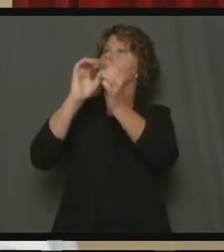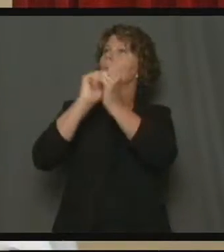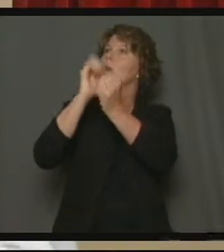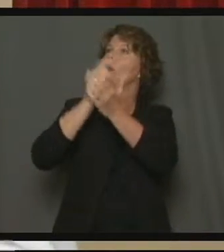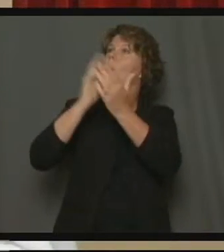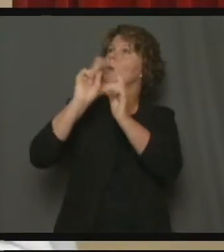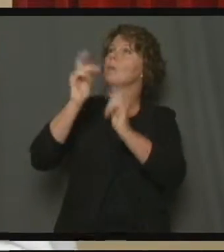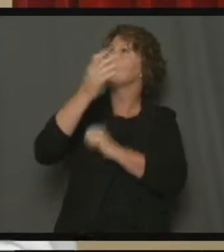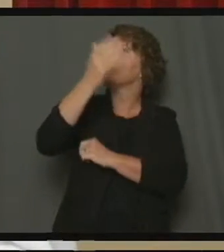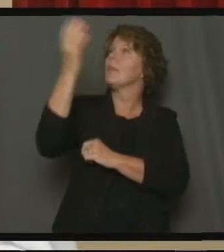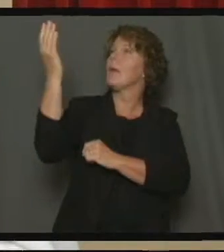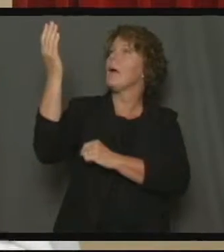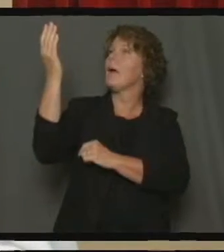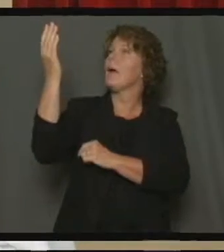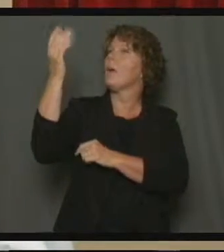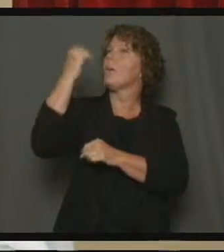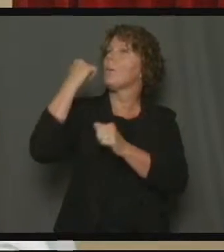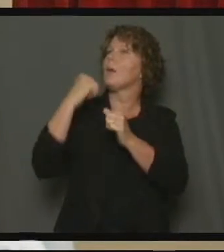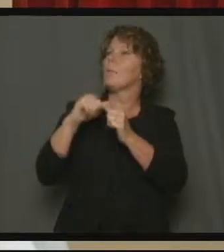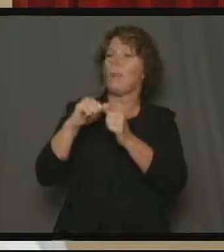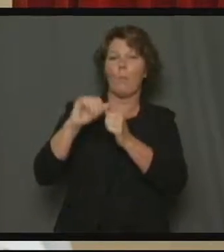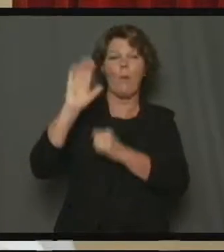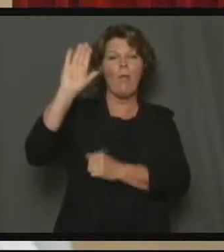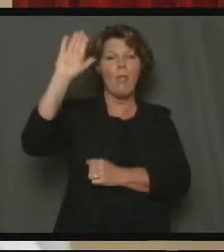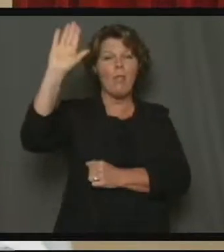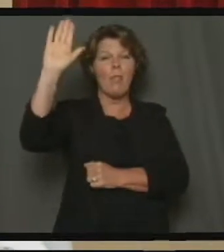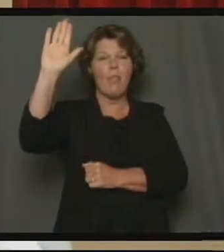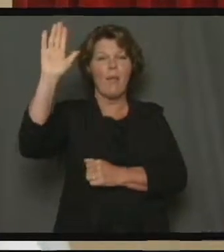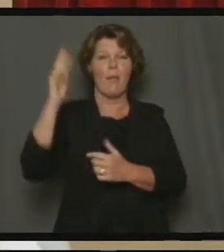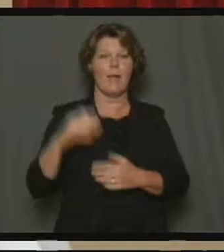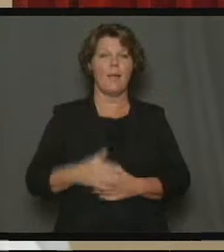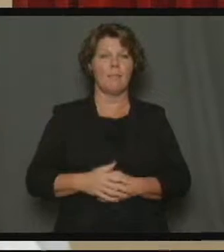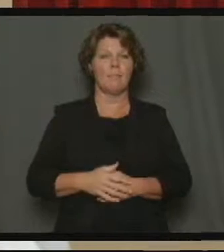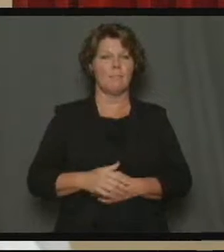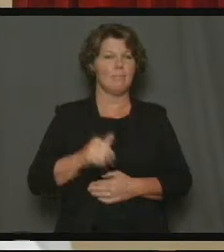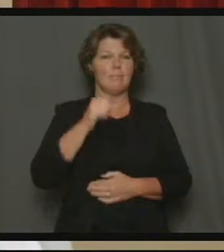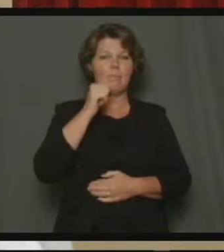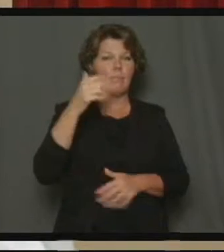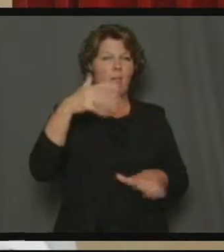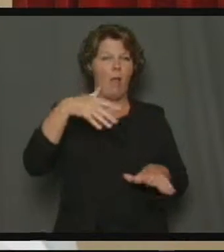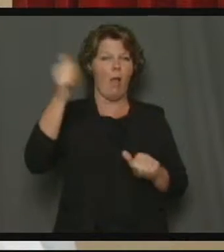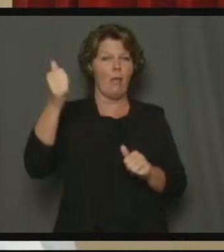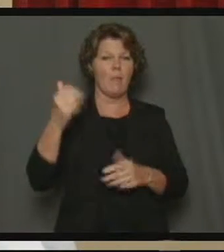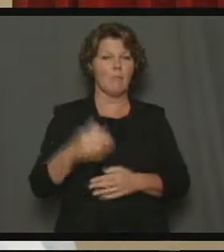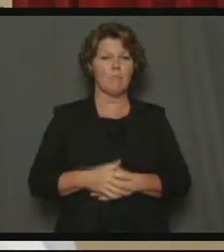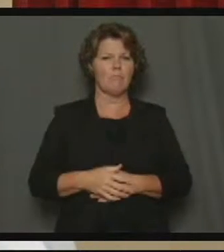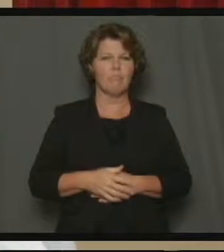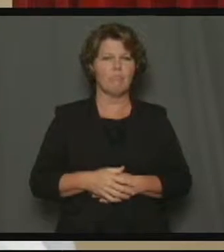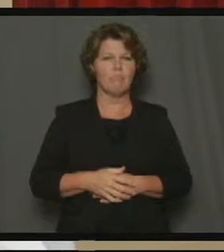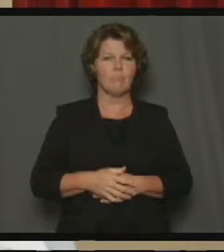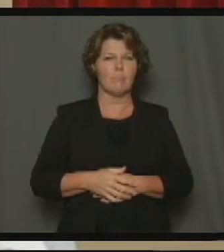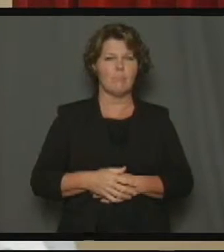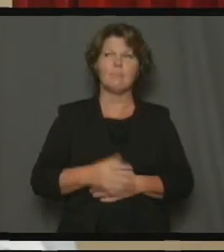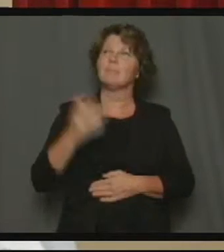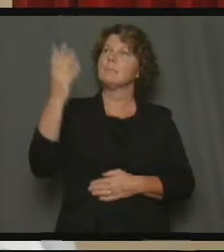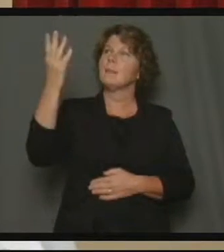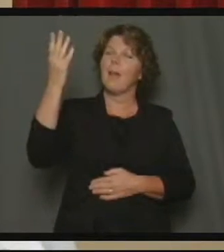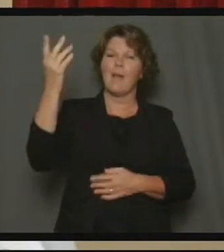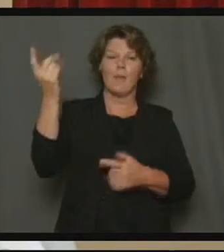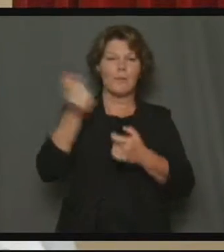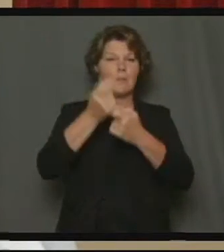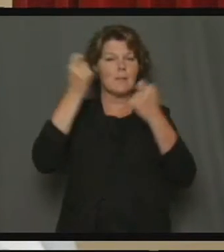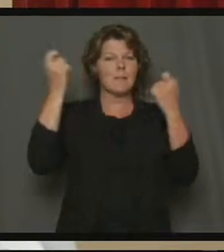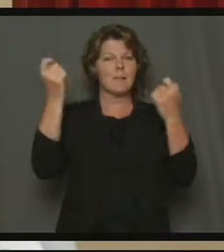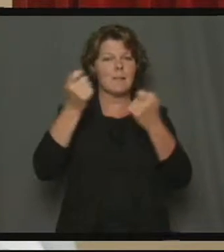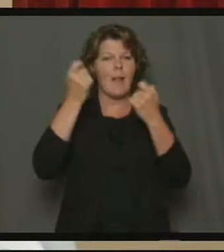are reminded that they have not left us, but are